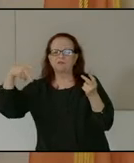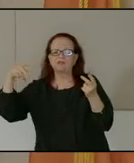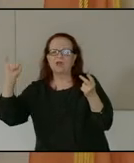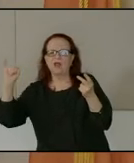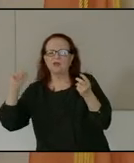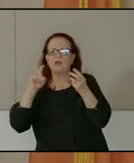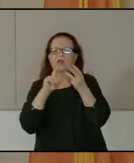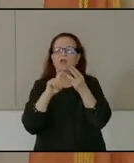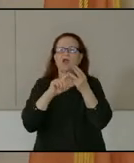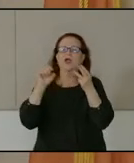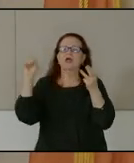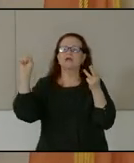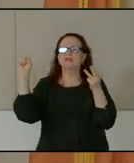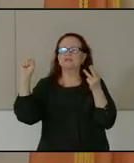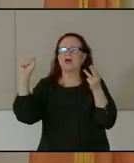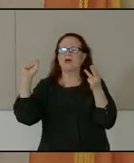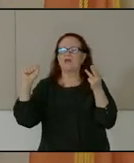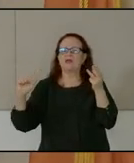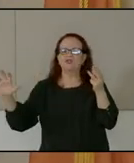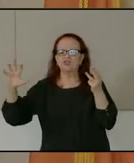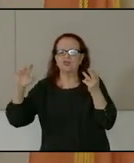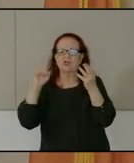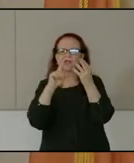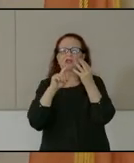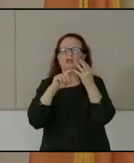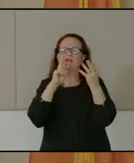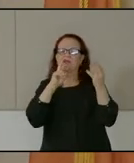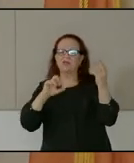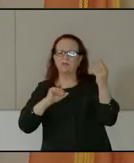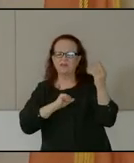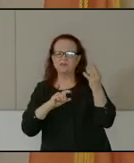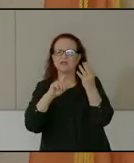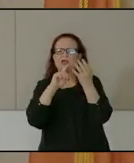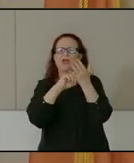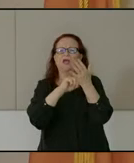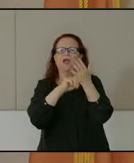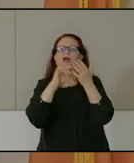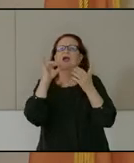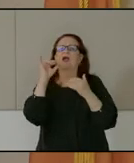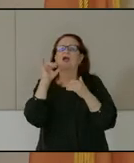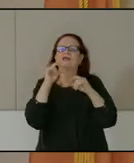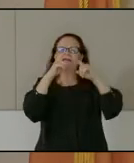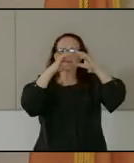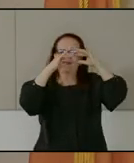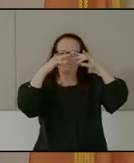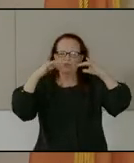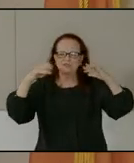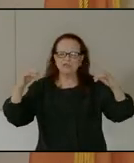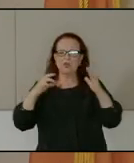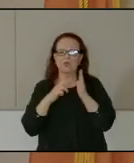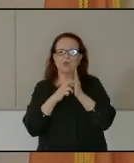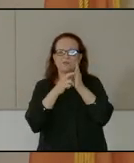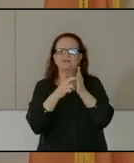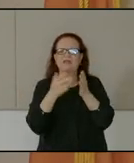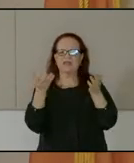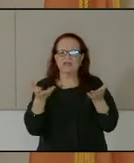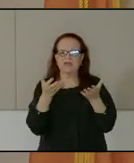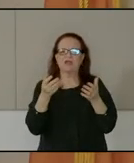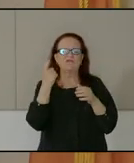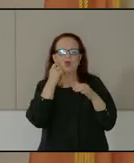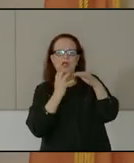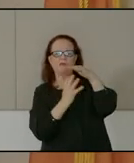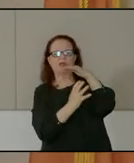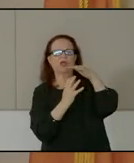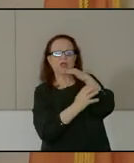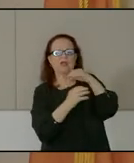Asian populations to make sure that this office is representative of the diversity here of the immigrant community in the